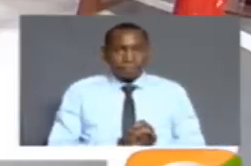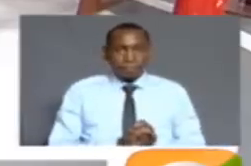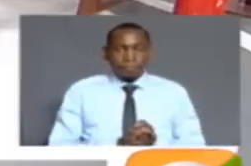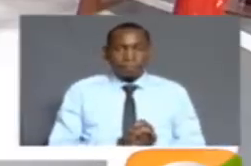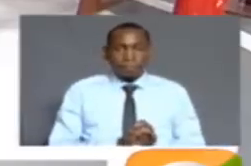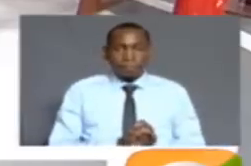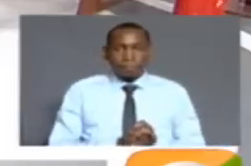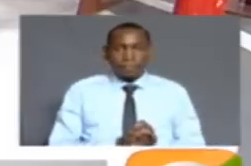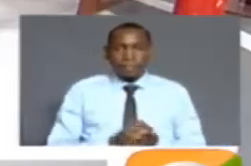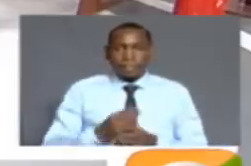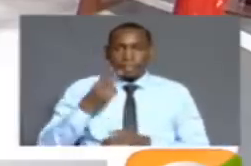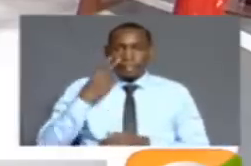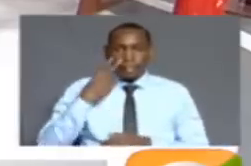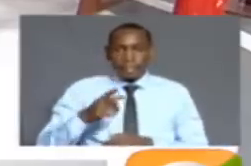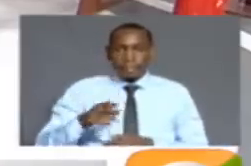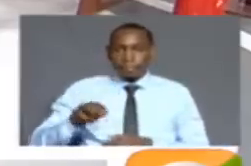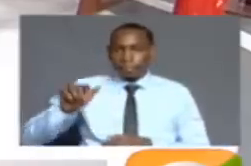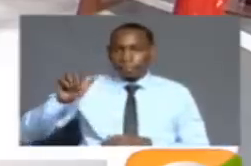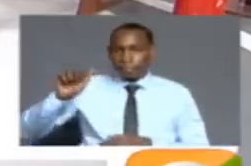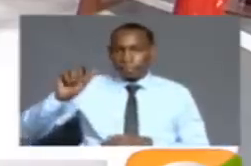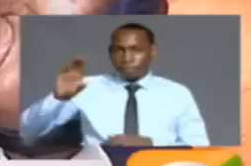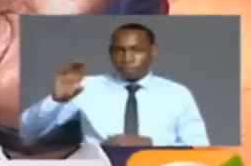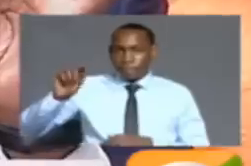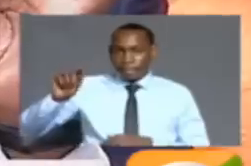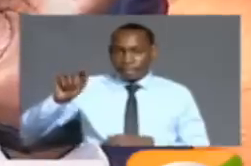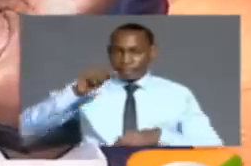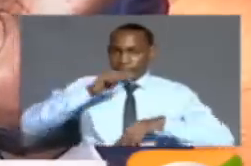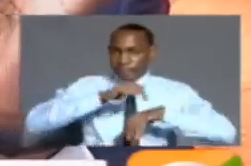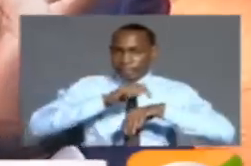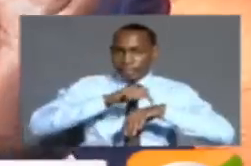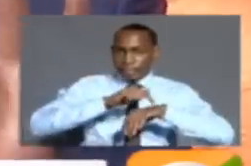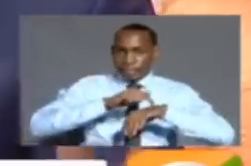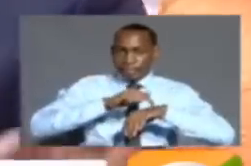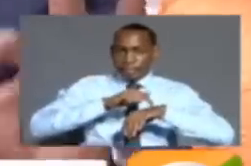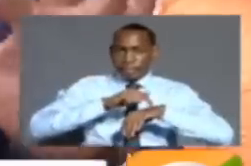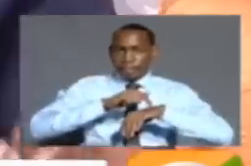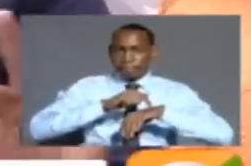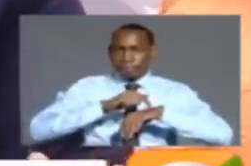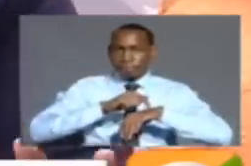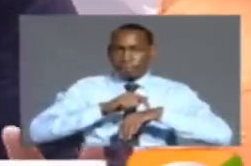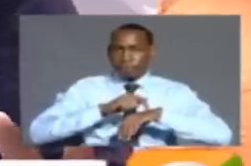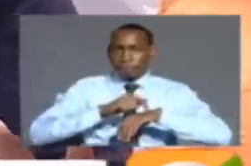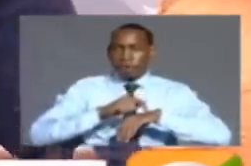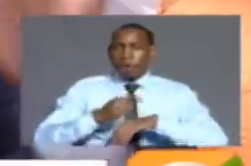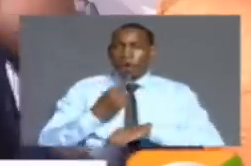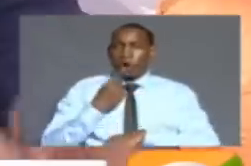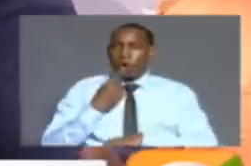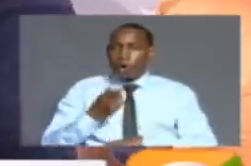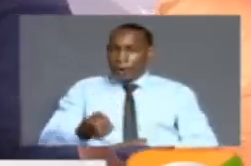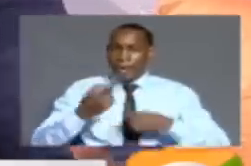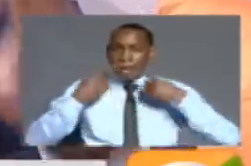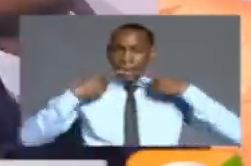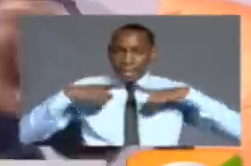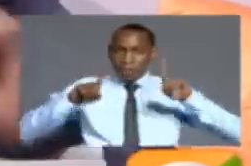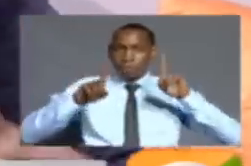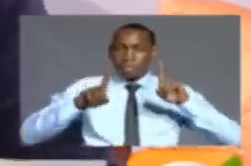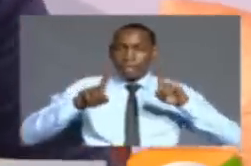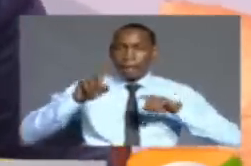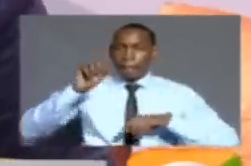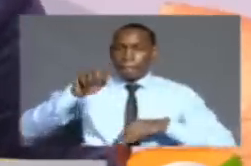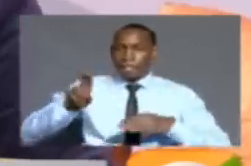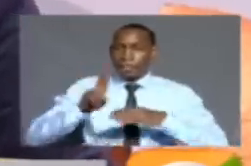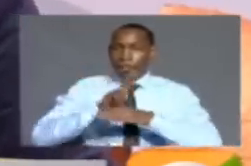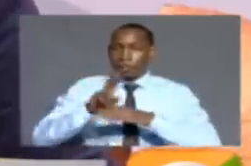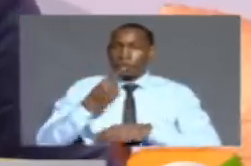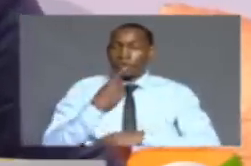EMCA Act, when a restoration order is issued, you must make good of that